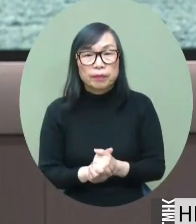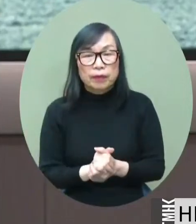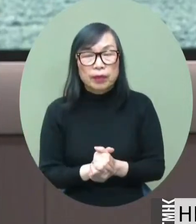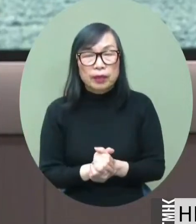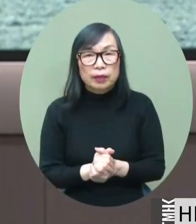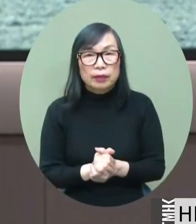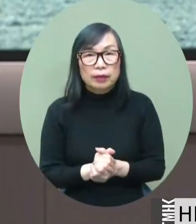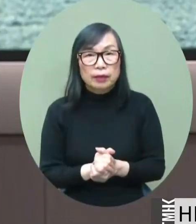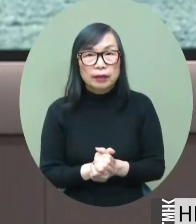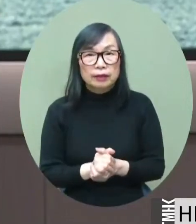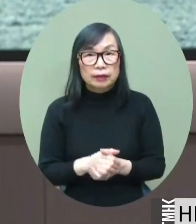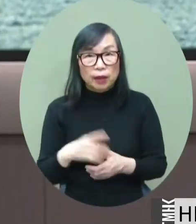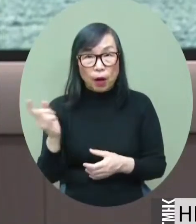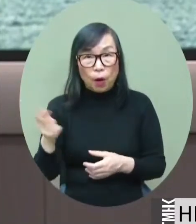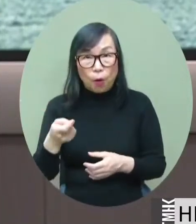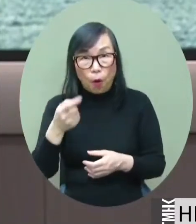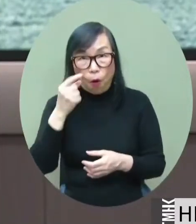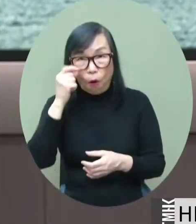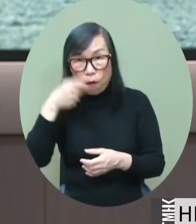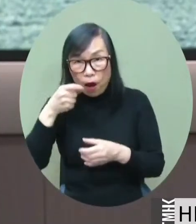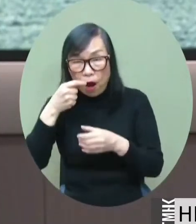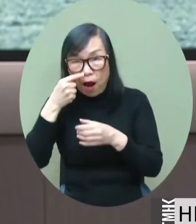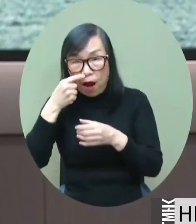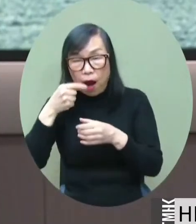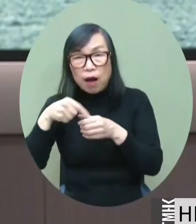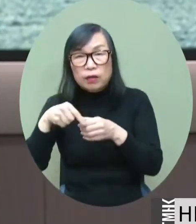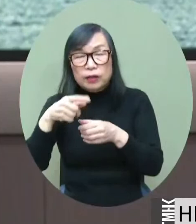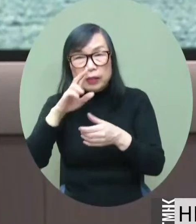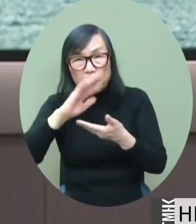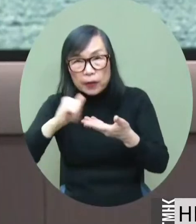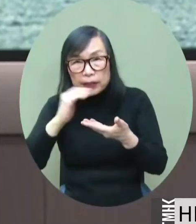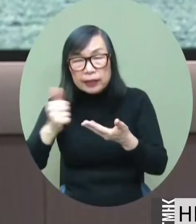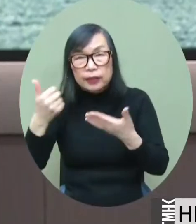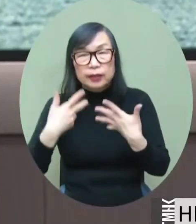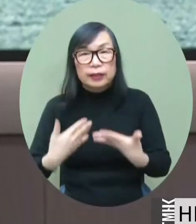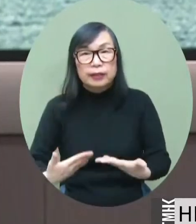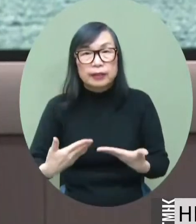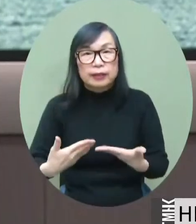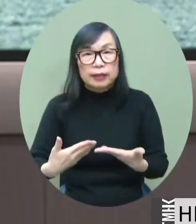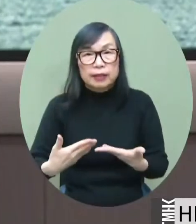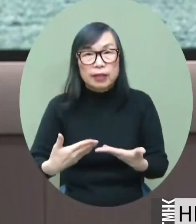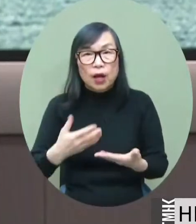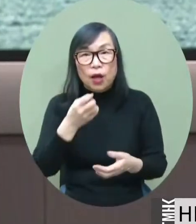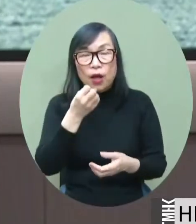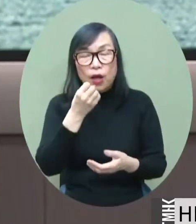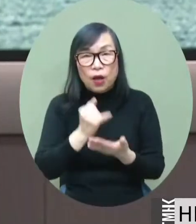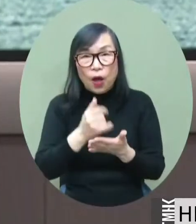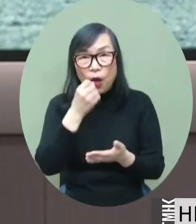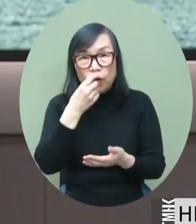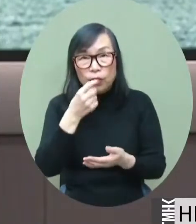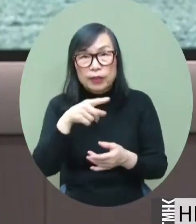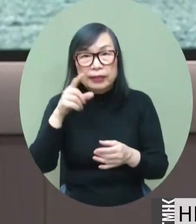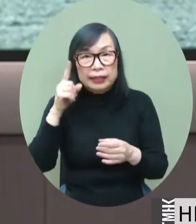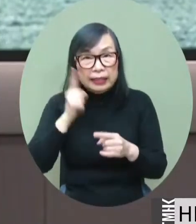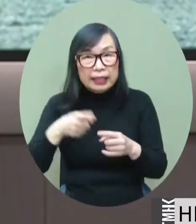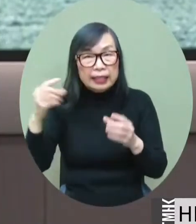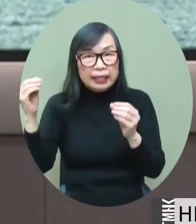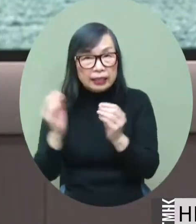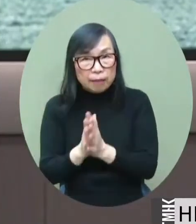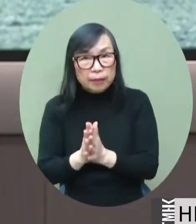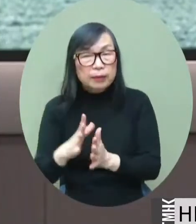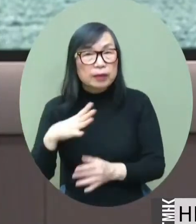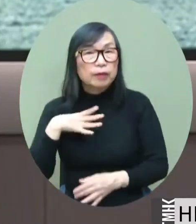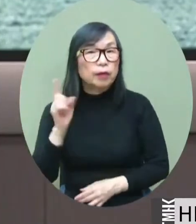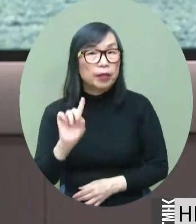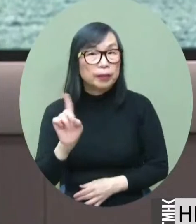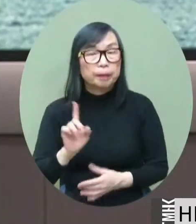in the community as much as possible and isolate the patients as early as possible.